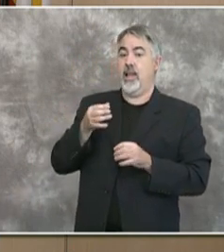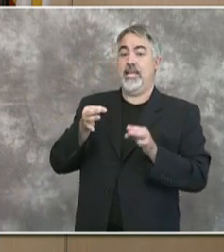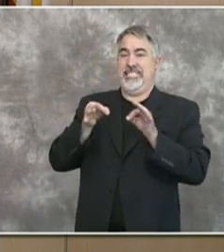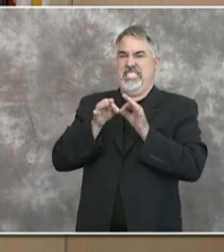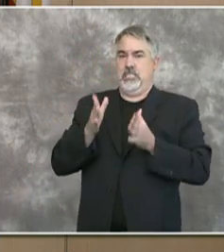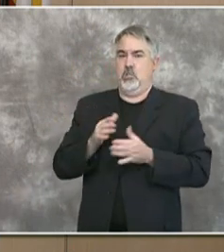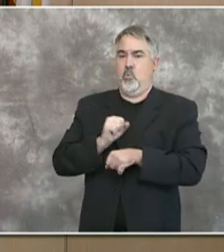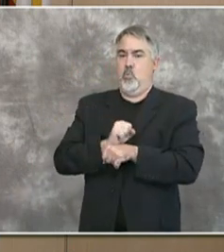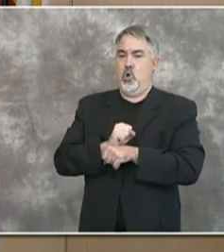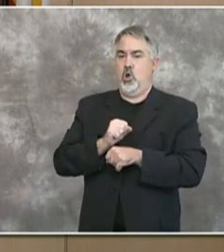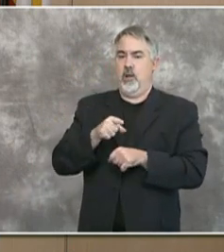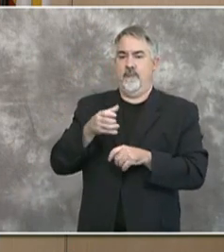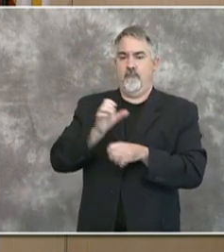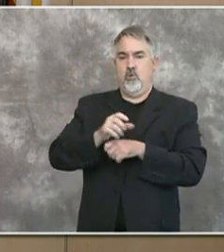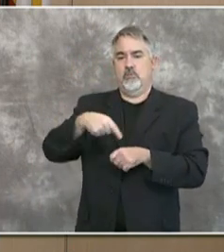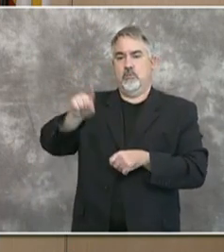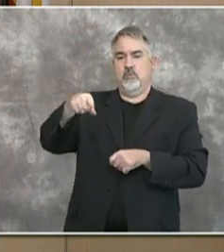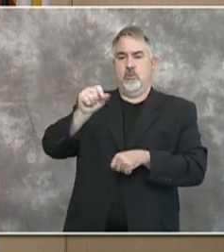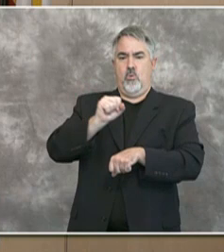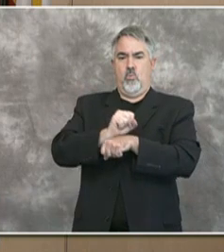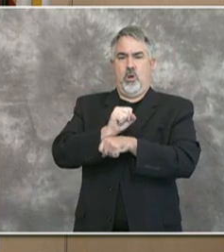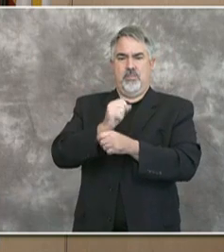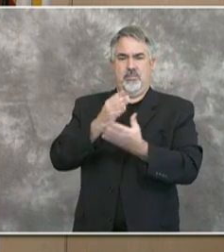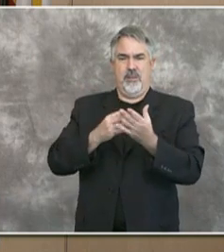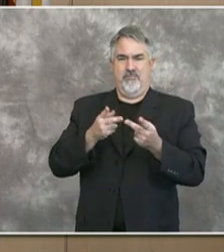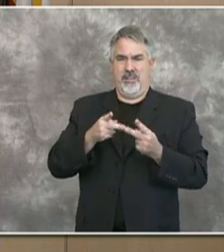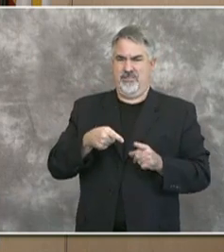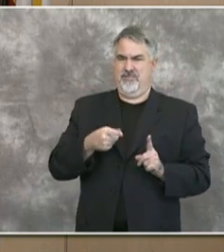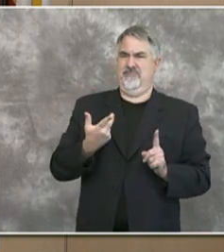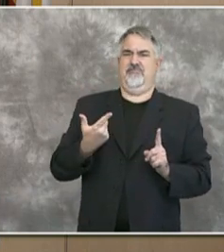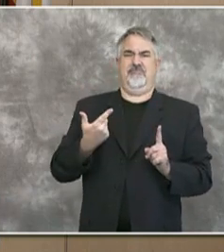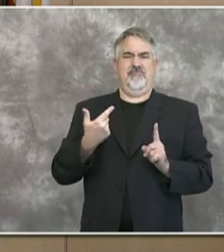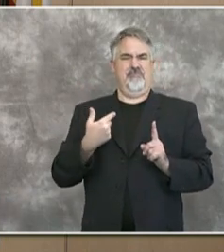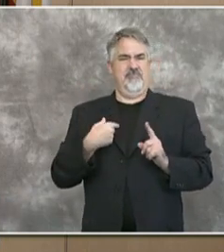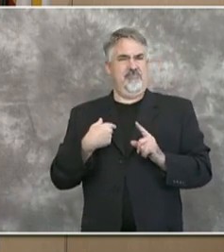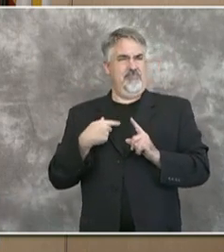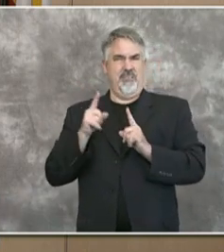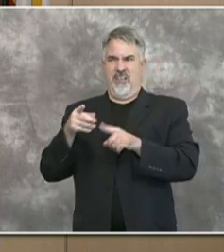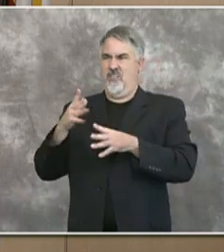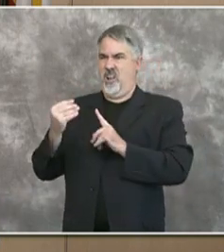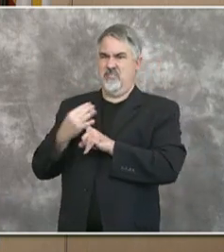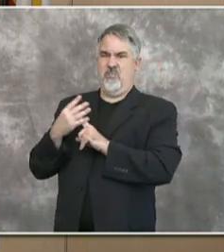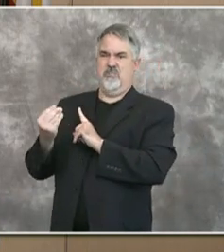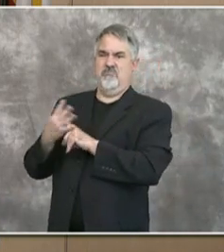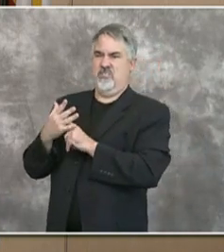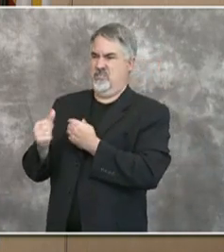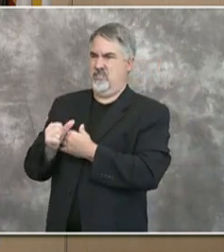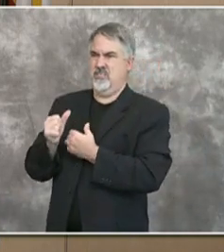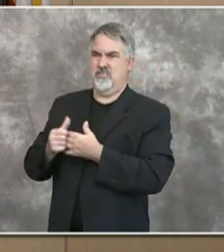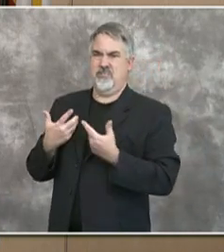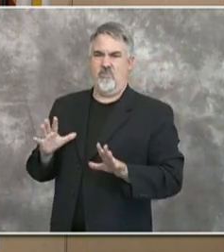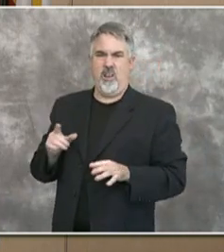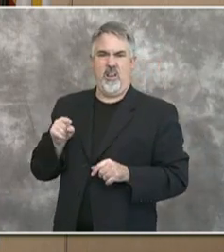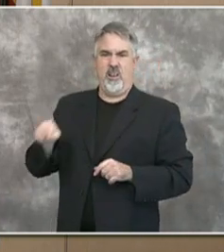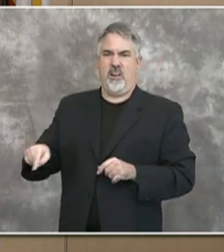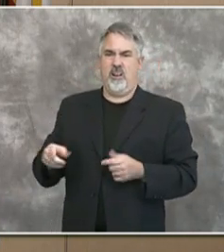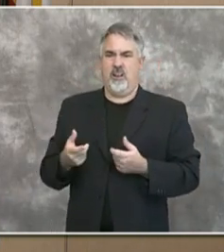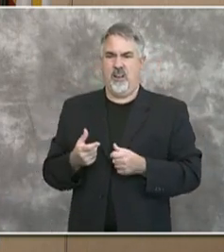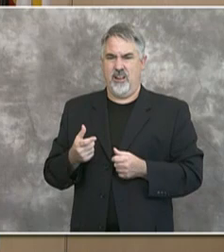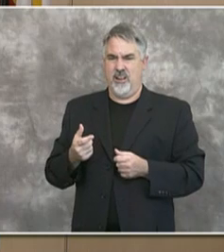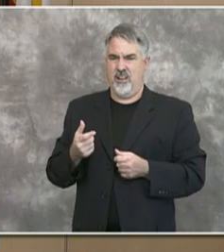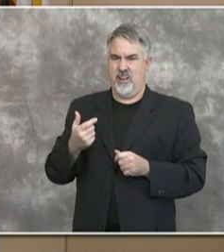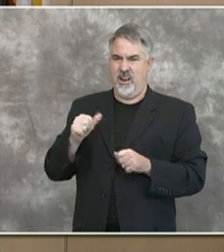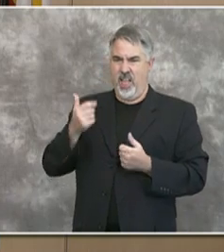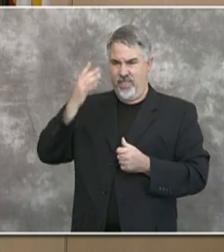go to work in places where they're being exposed, or I should say reportedly being exposed, to other sick